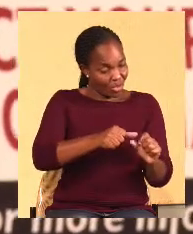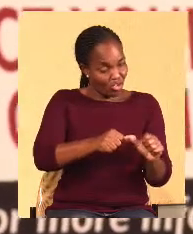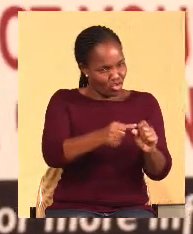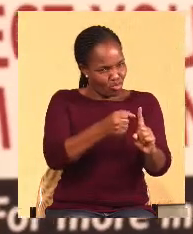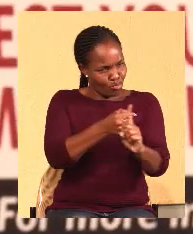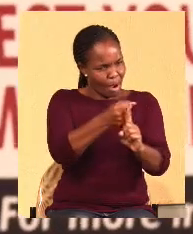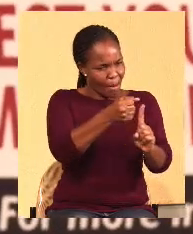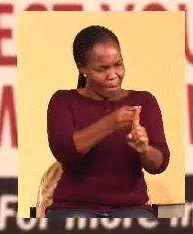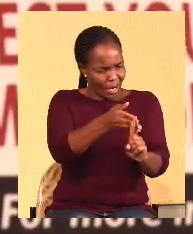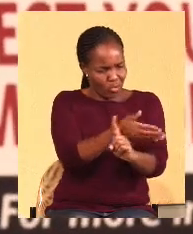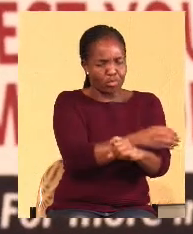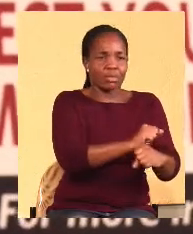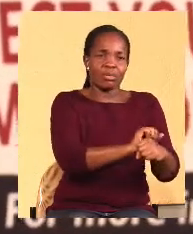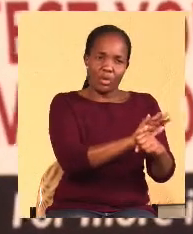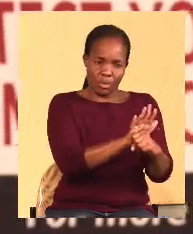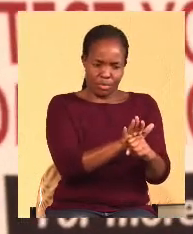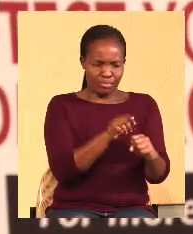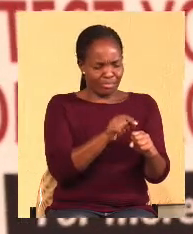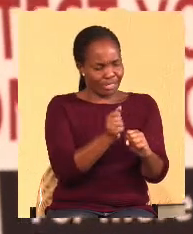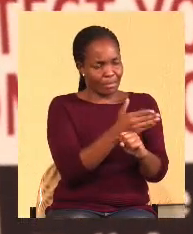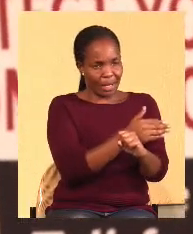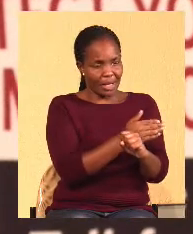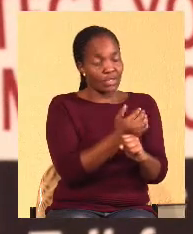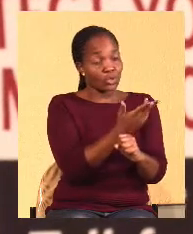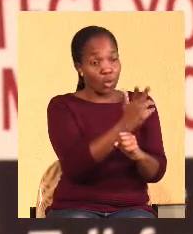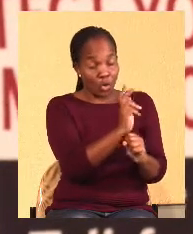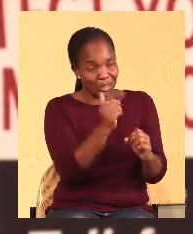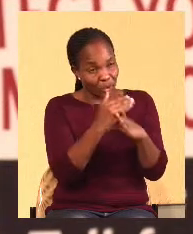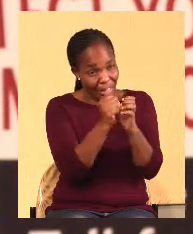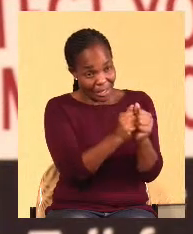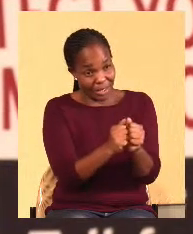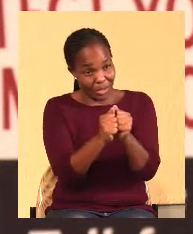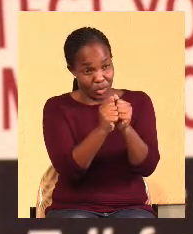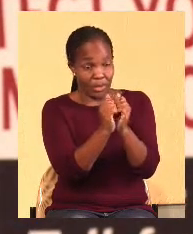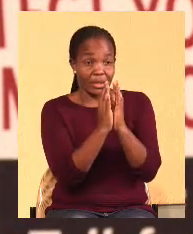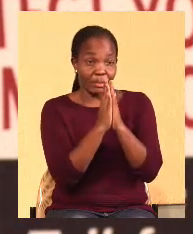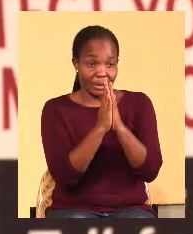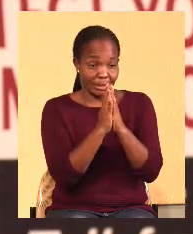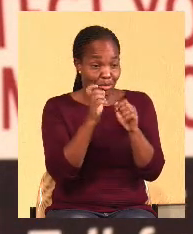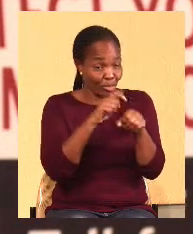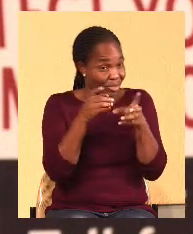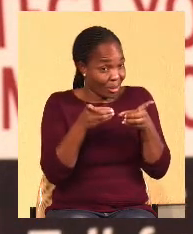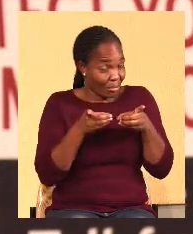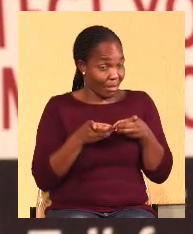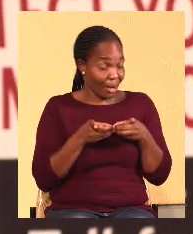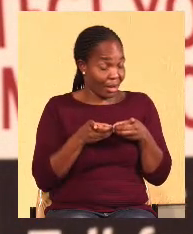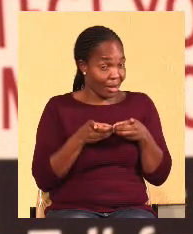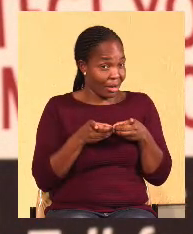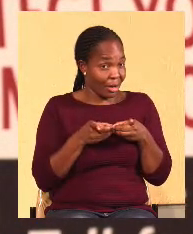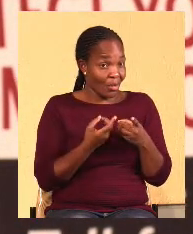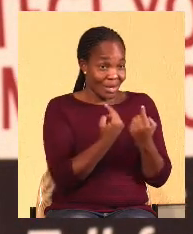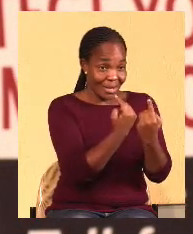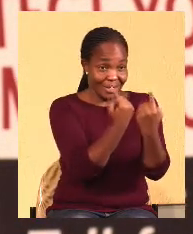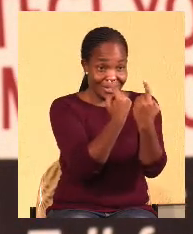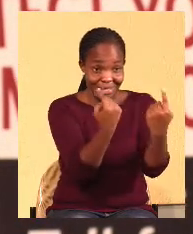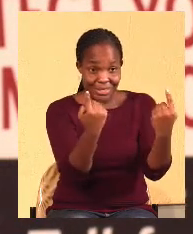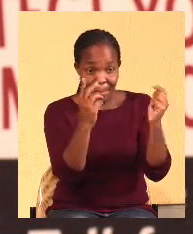COVID-19. So we need to put all our efforts together. It's a state of emergency where everyone